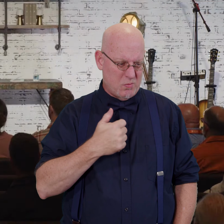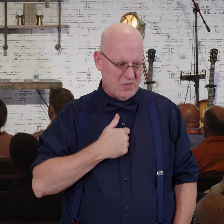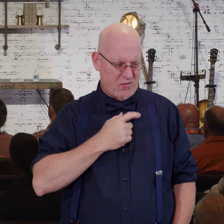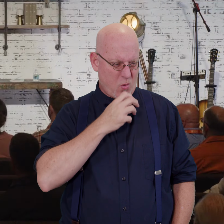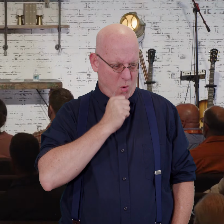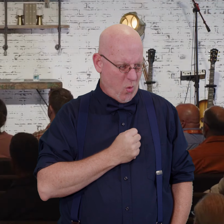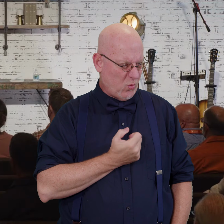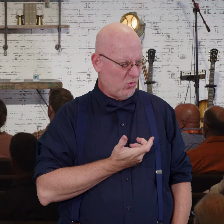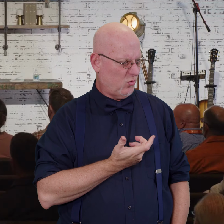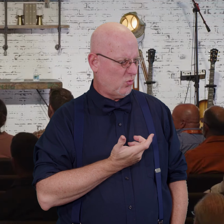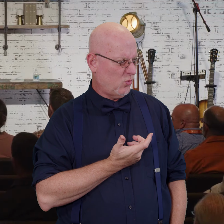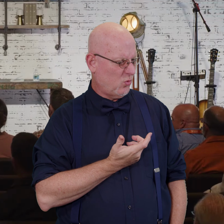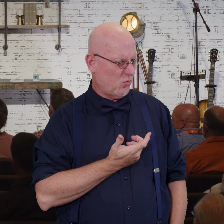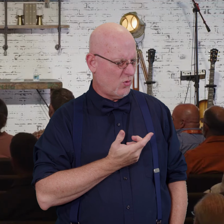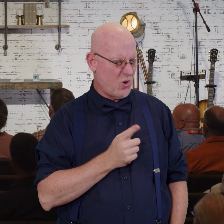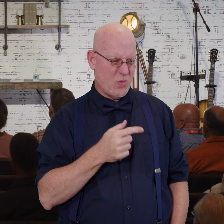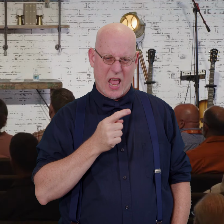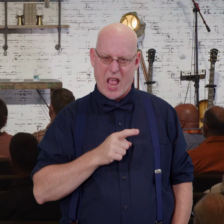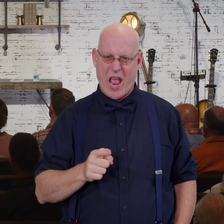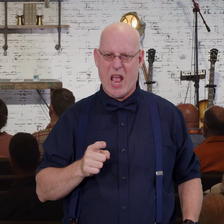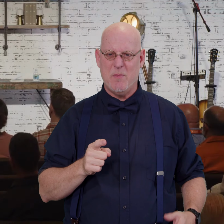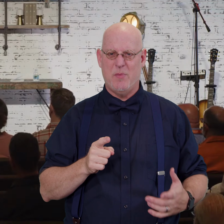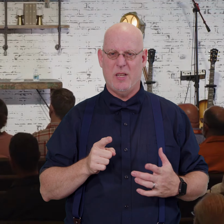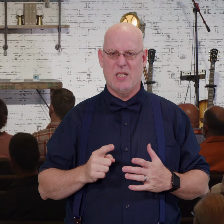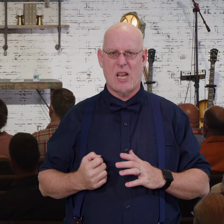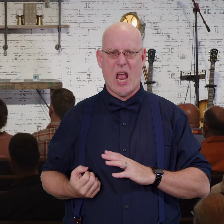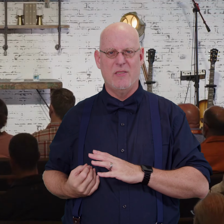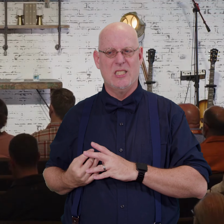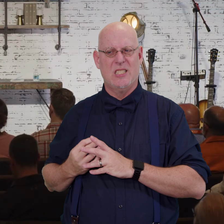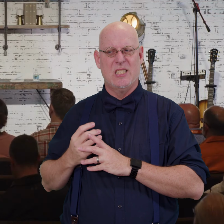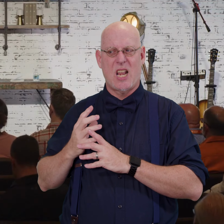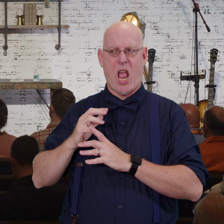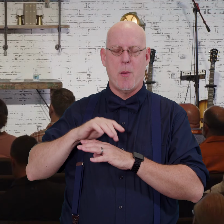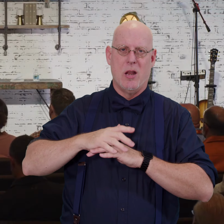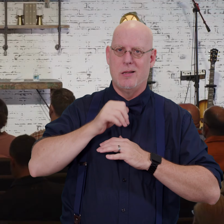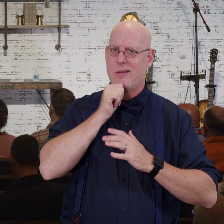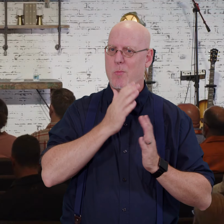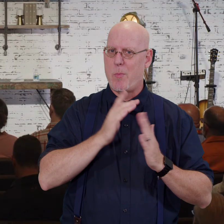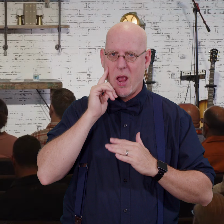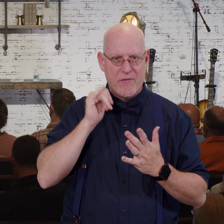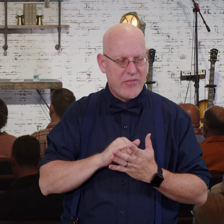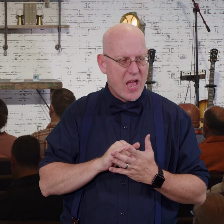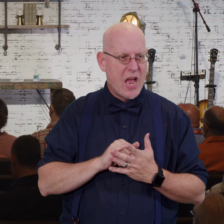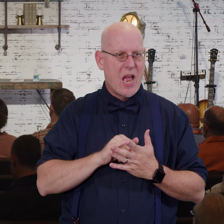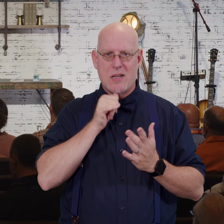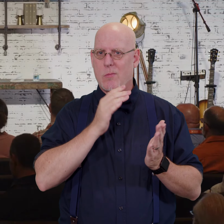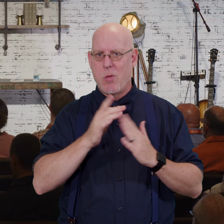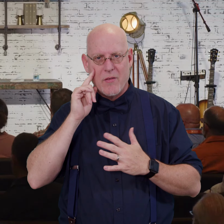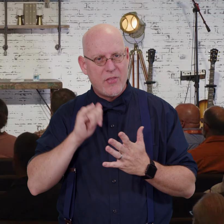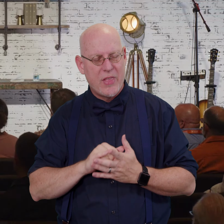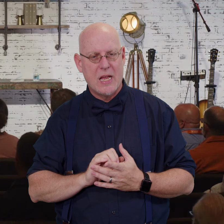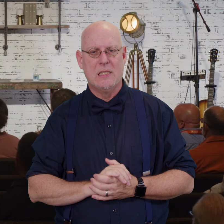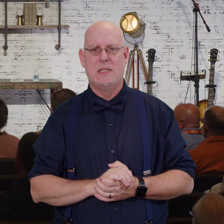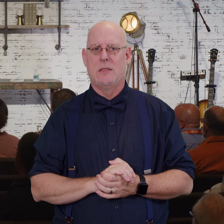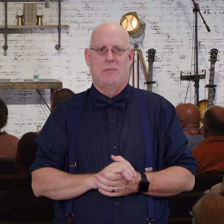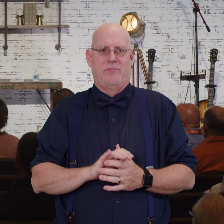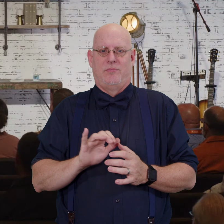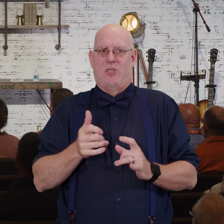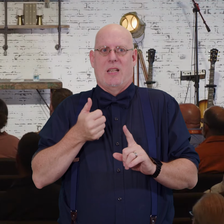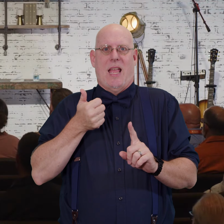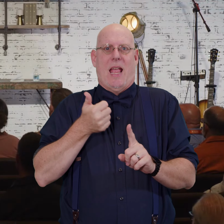old? When did this happen? It just kind of snuck up on you. You didn't prepare for it. You didn't plan for it. It